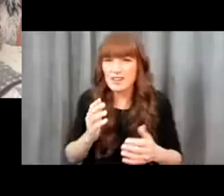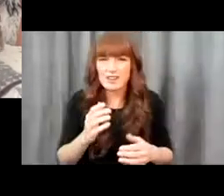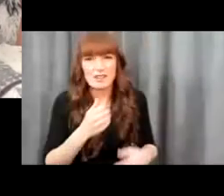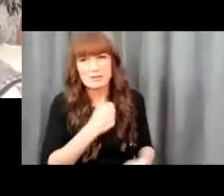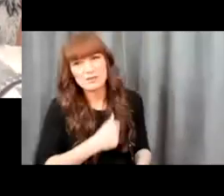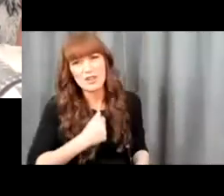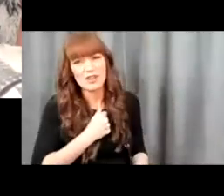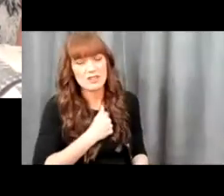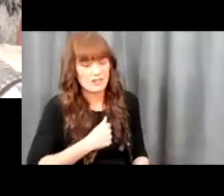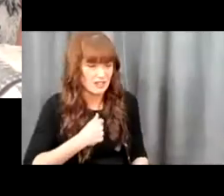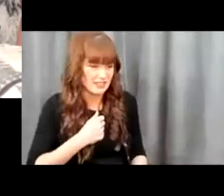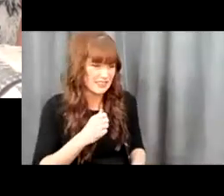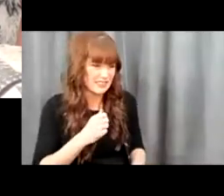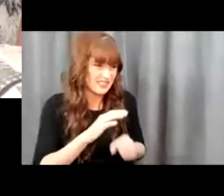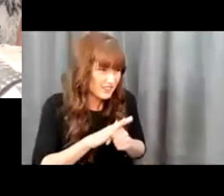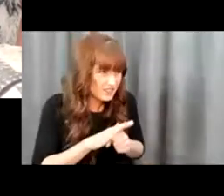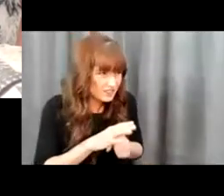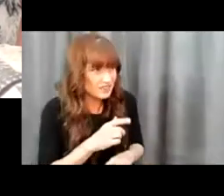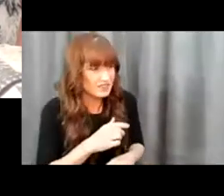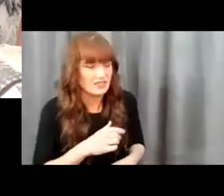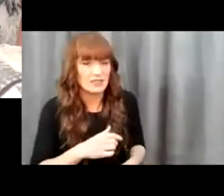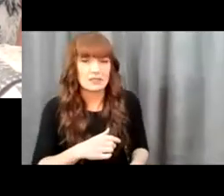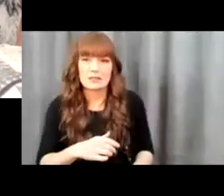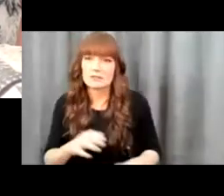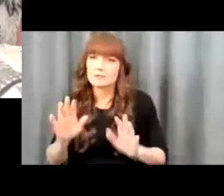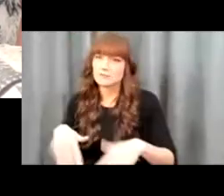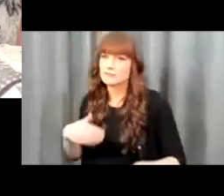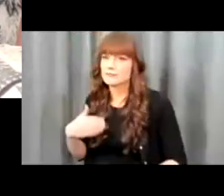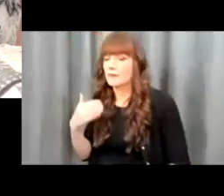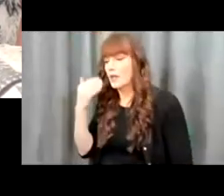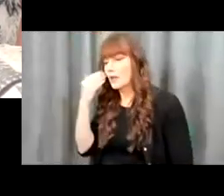I'm sorry. I didn't mean to pressure you. I know.